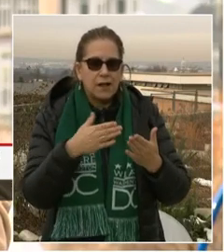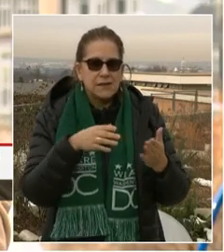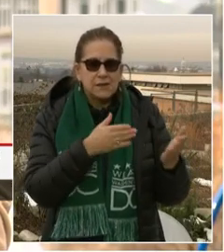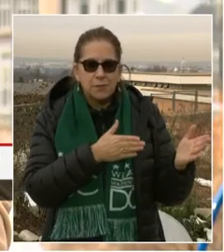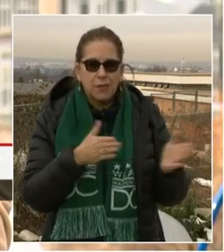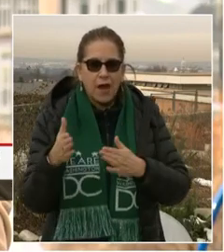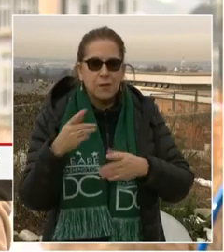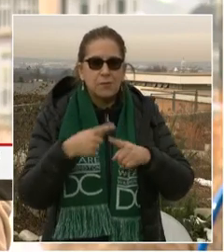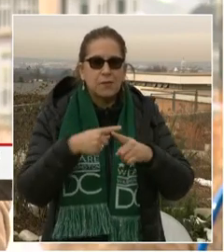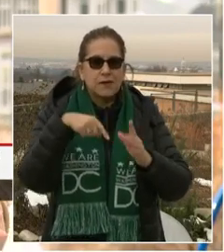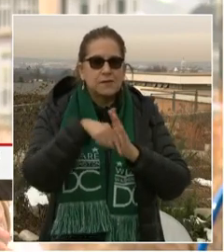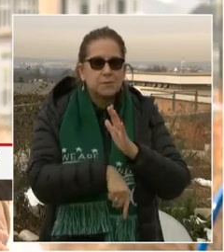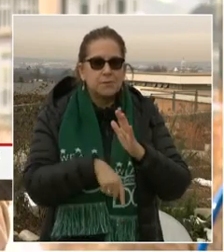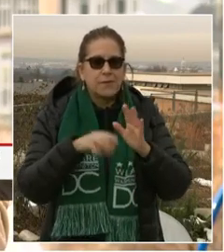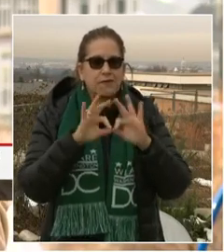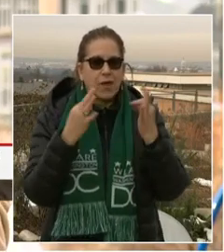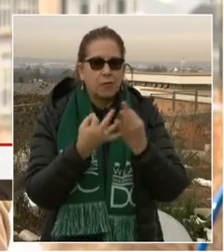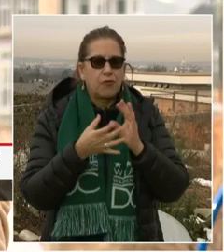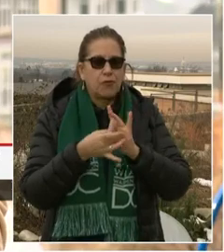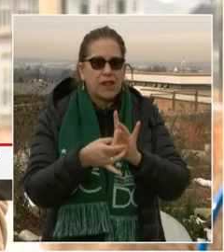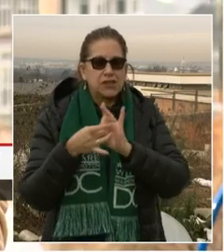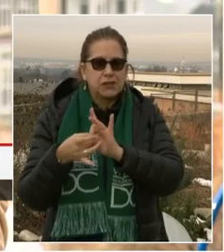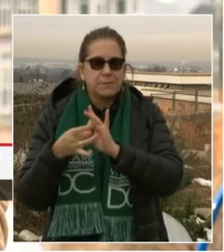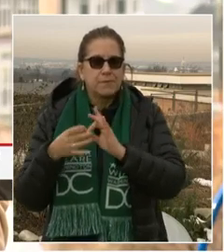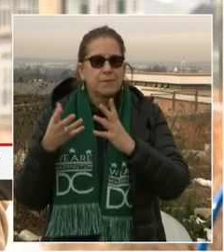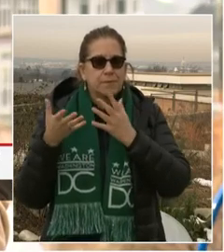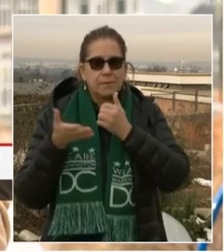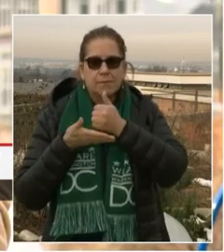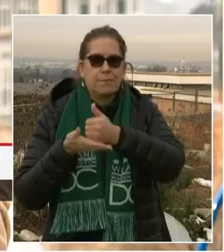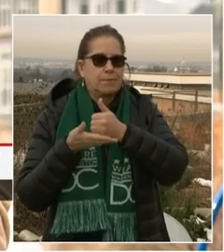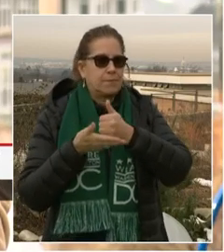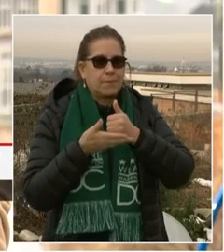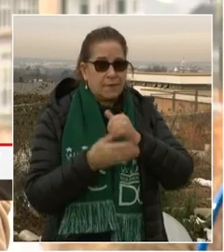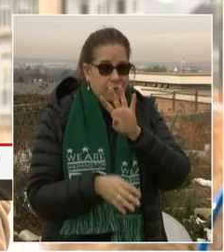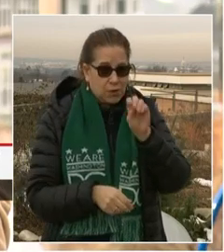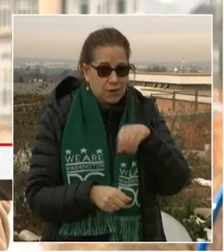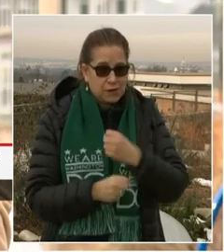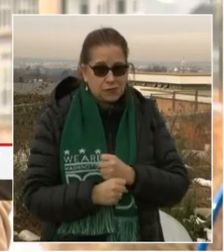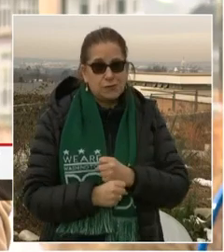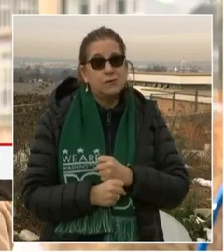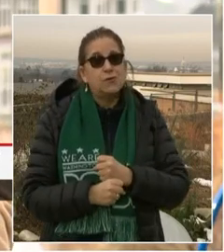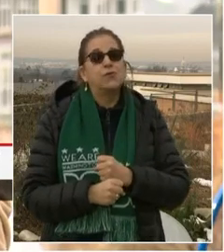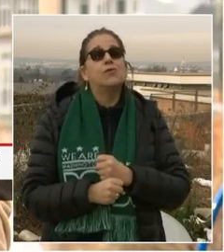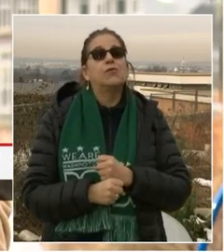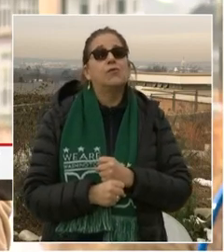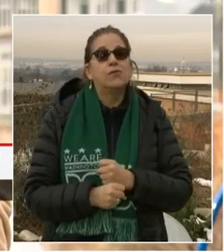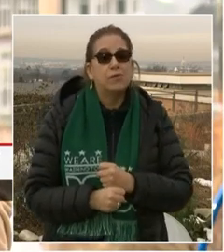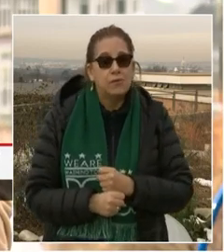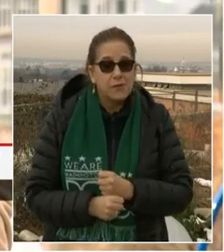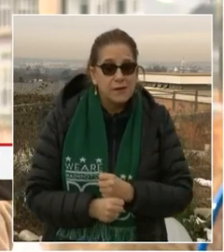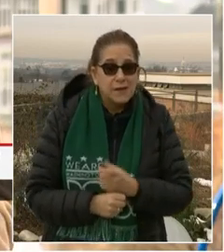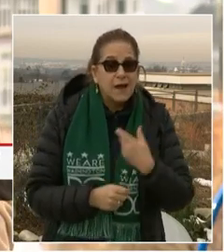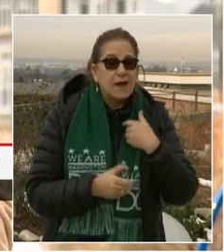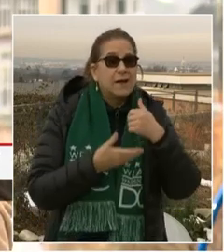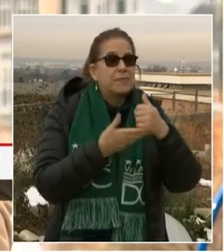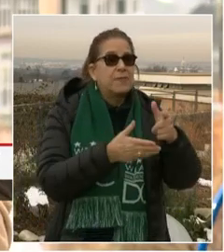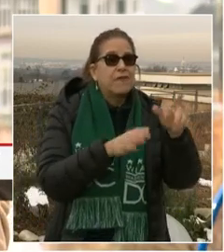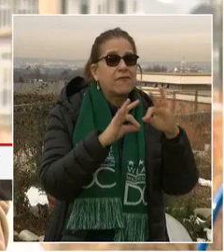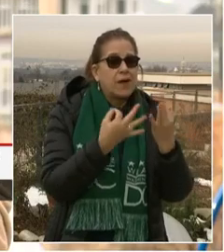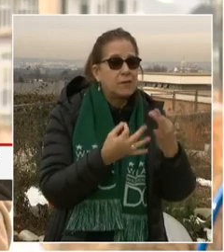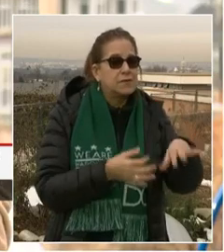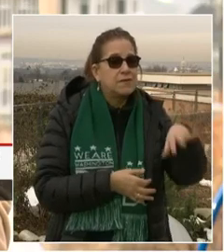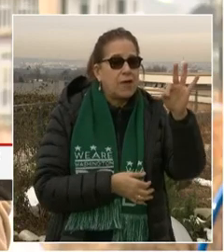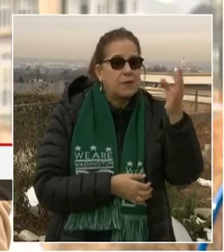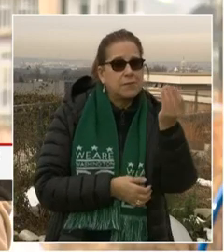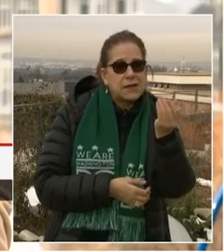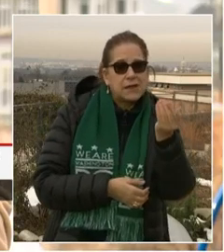are complemented by an intentional focus on advancing families' financial security through both economic stability and